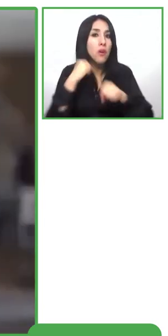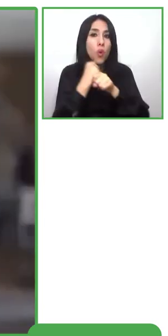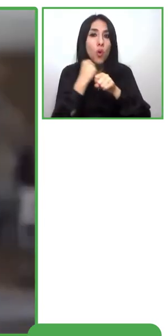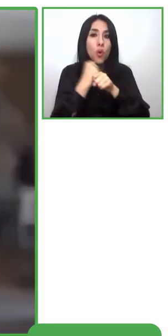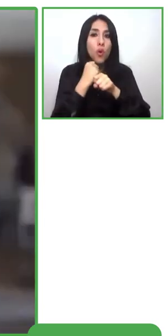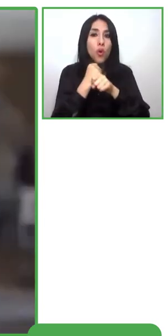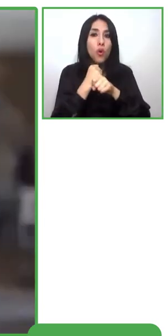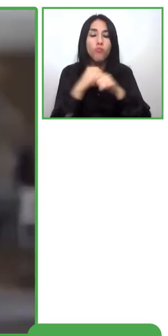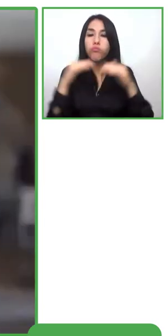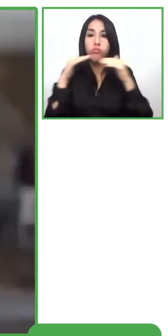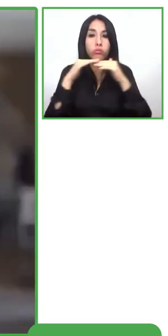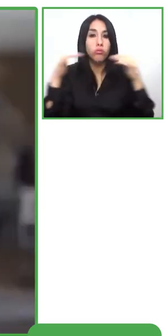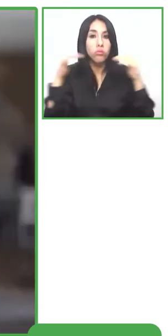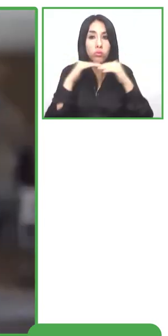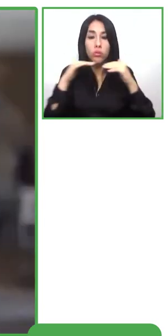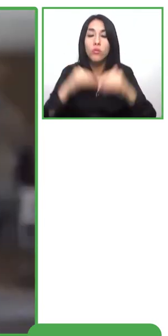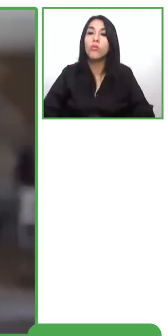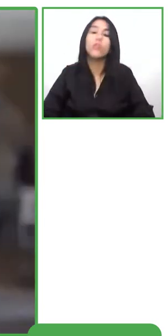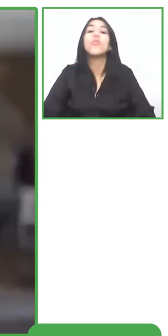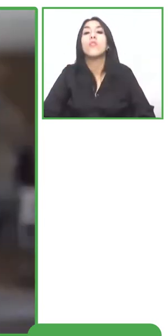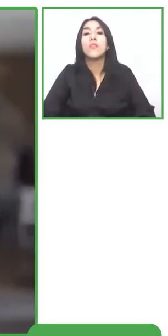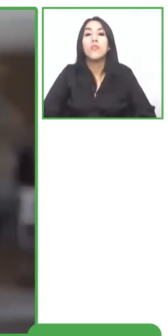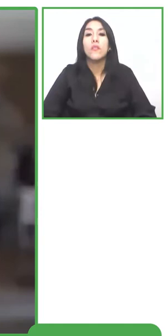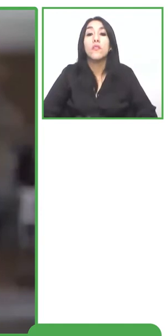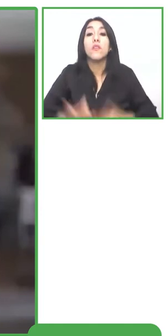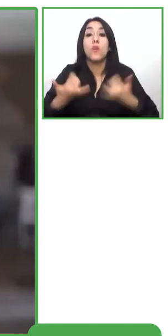Yes, we work in equal conditions.